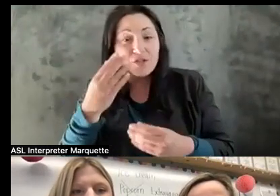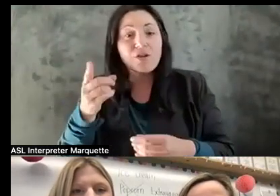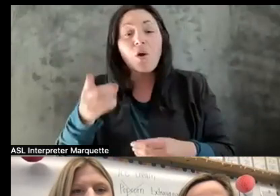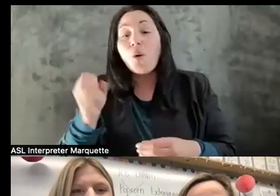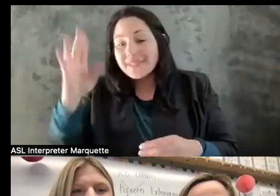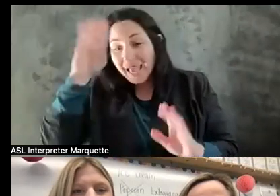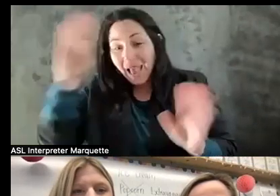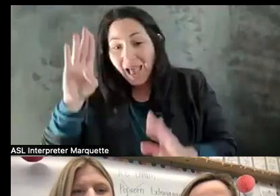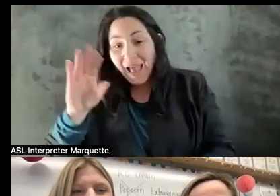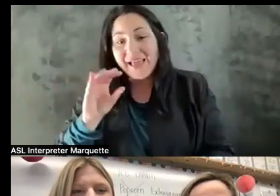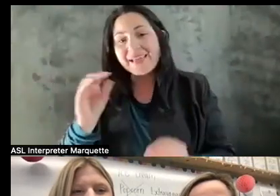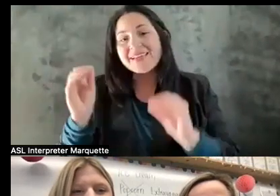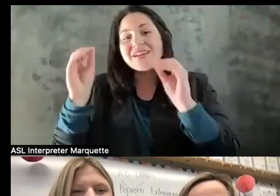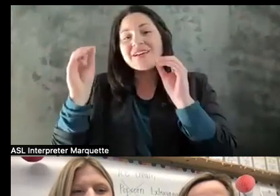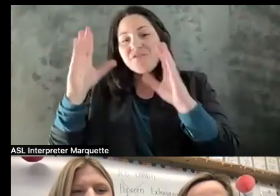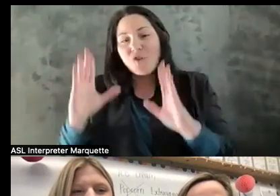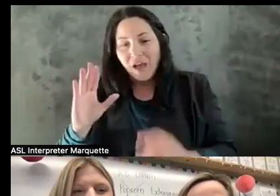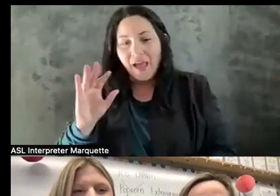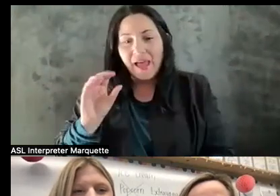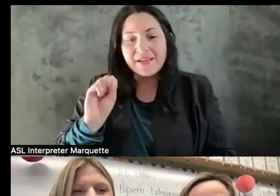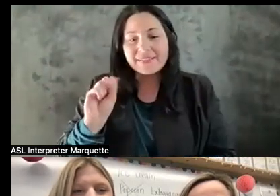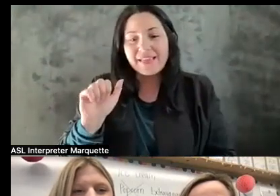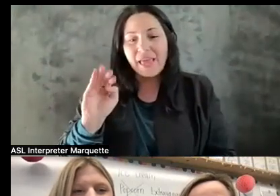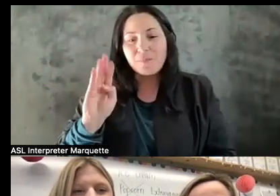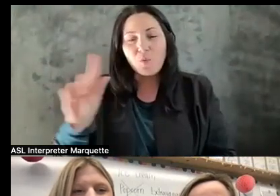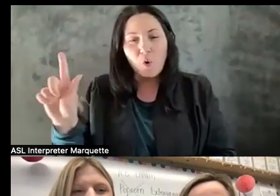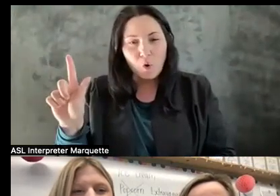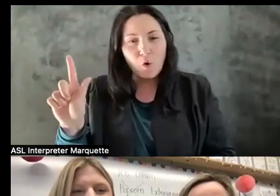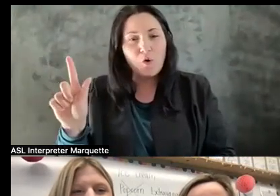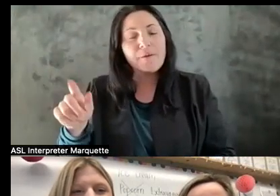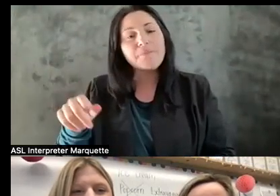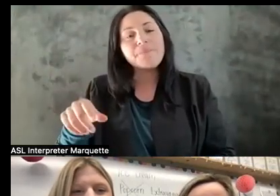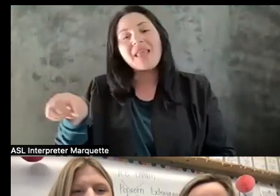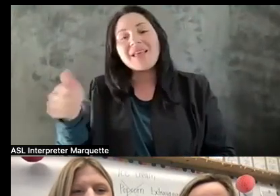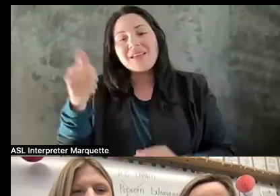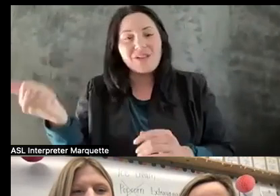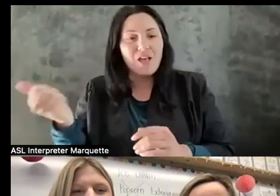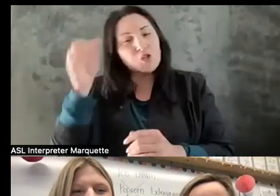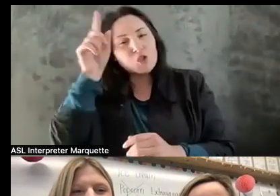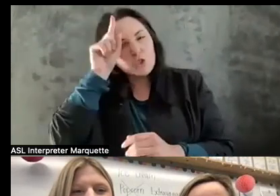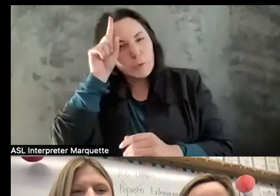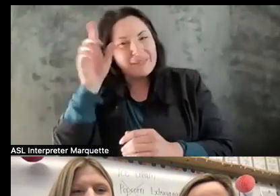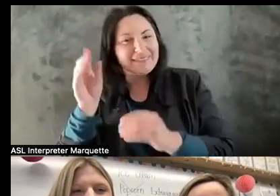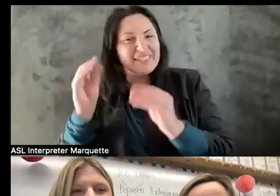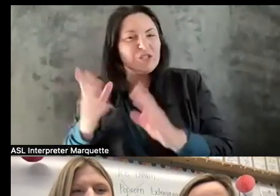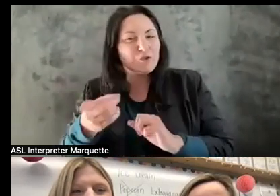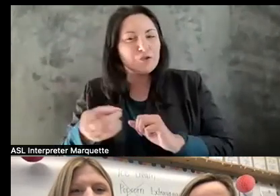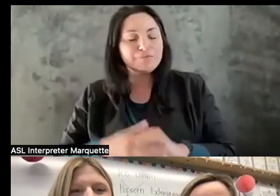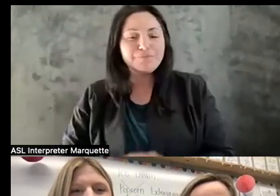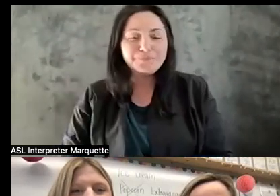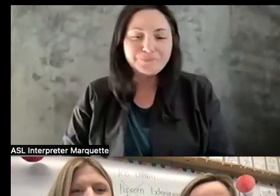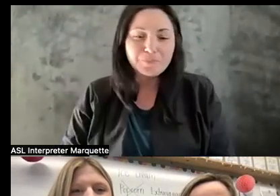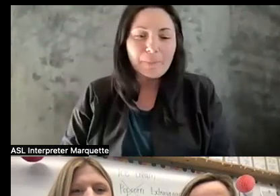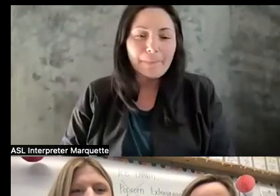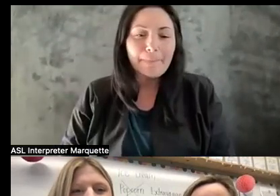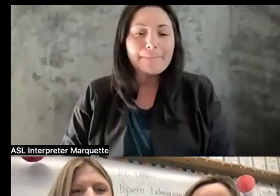going to say hi to Frau Samuel, who just joined the call too, another one of our German teachers. In addition,